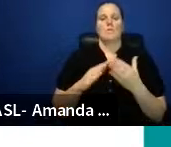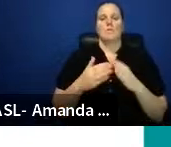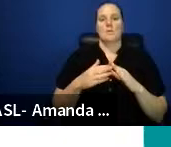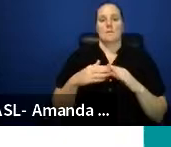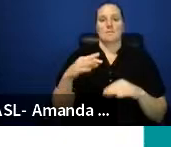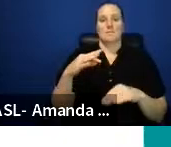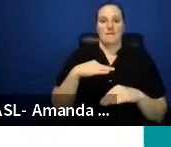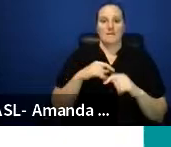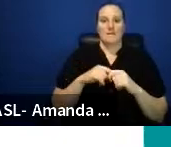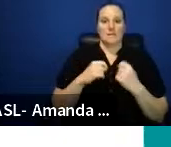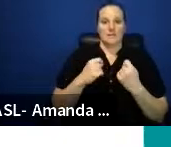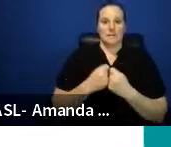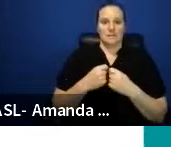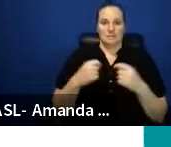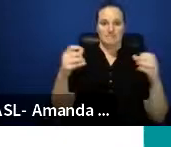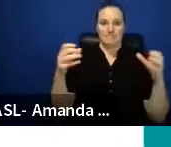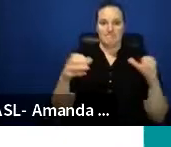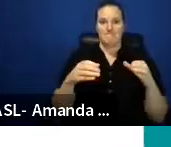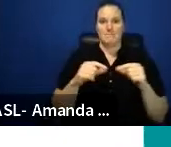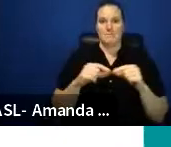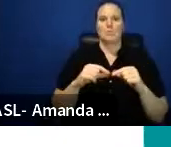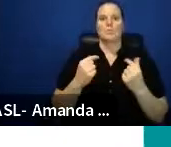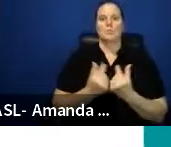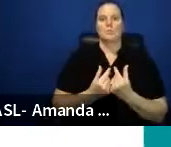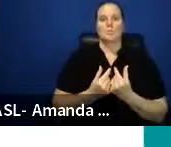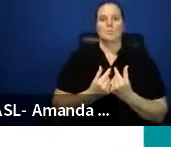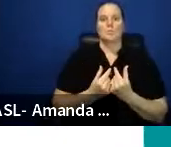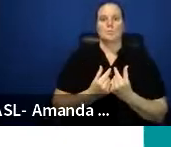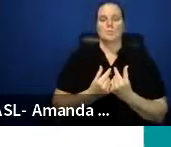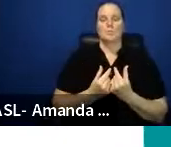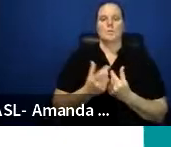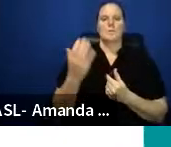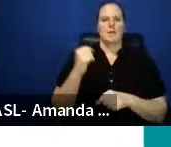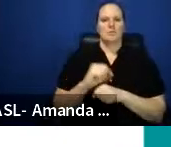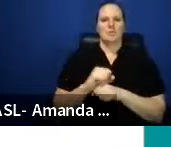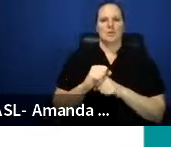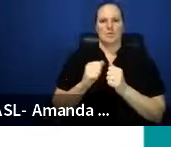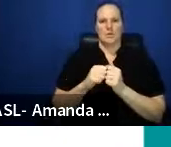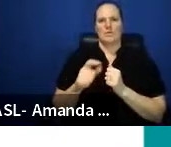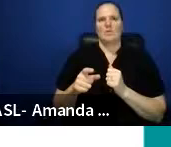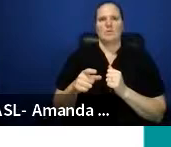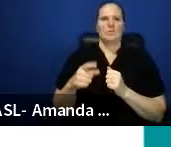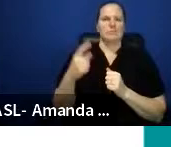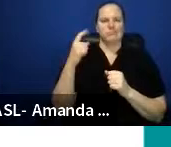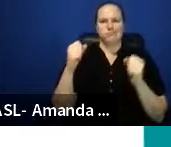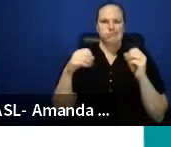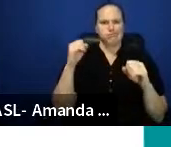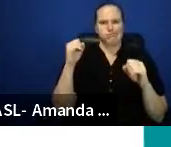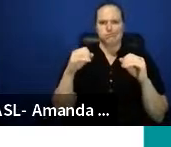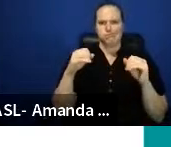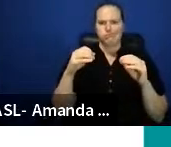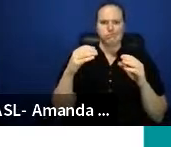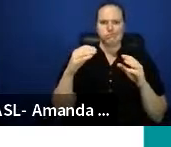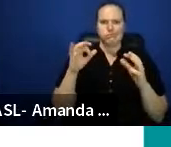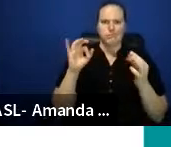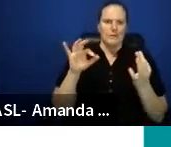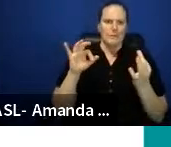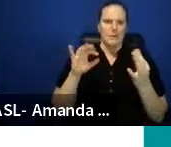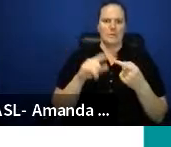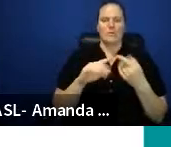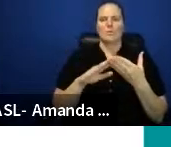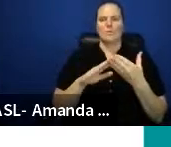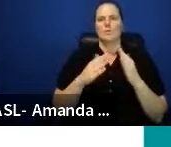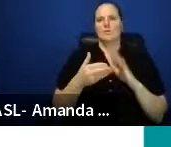team to come back to this group. In the past, we had worked with you all and done some brainstorming to get your input on potential community